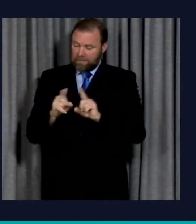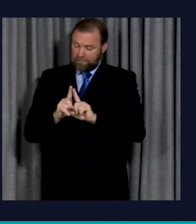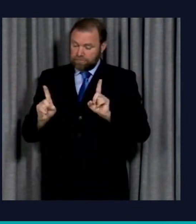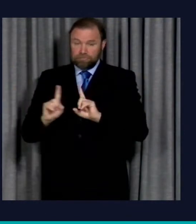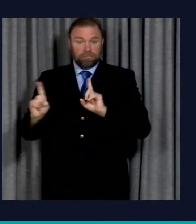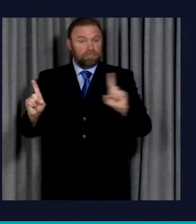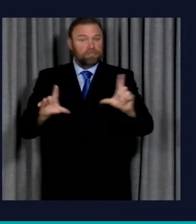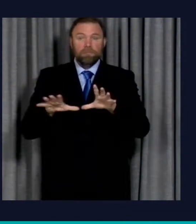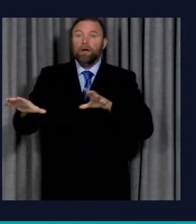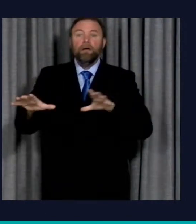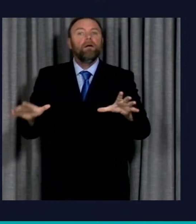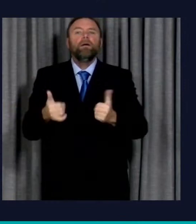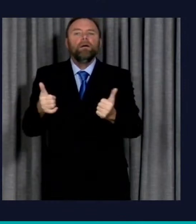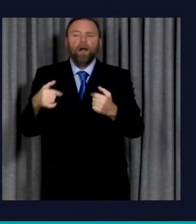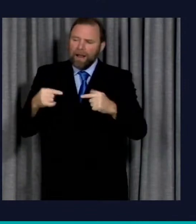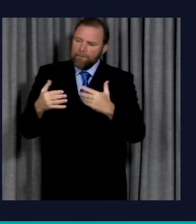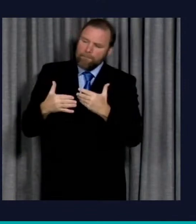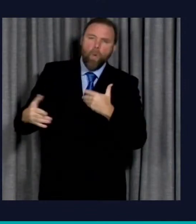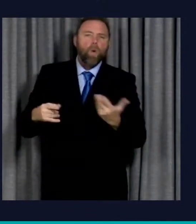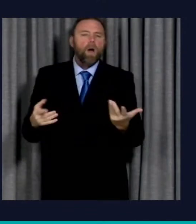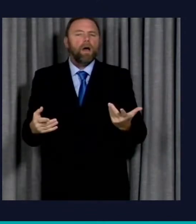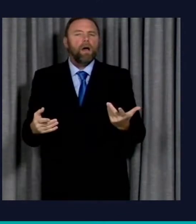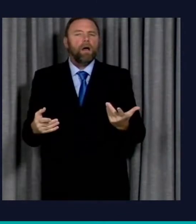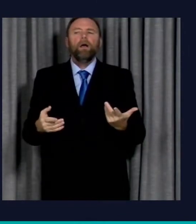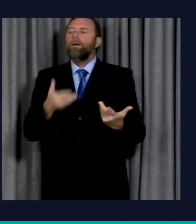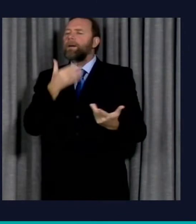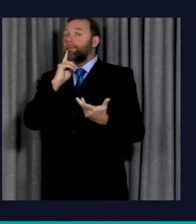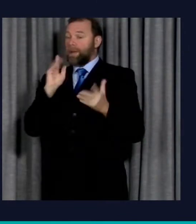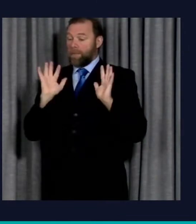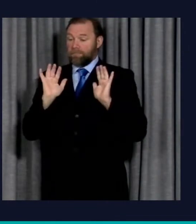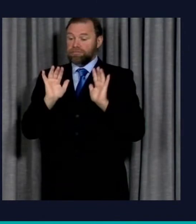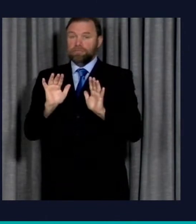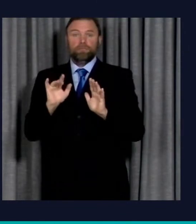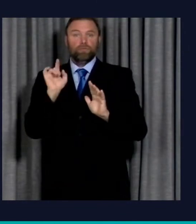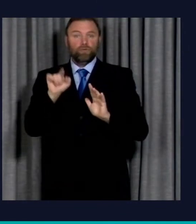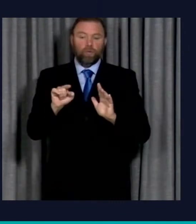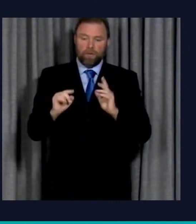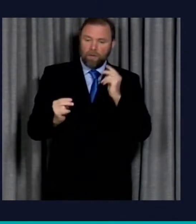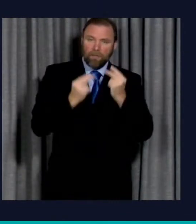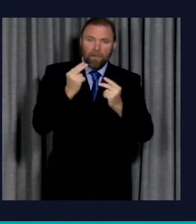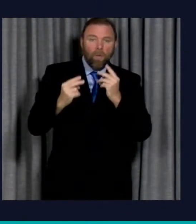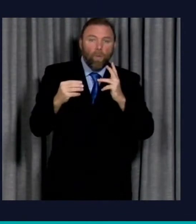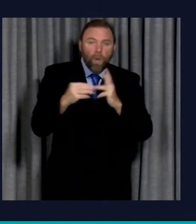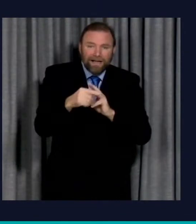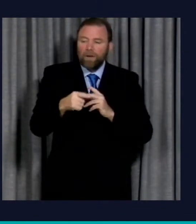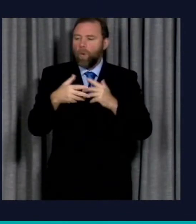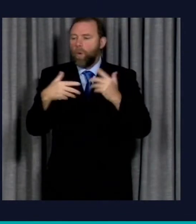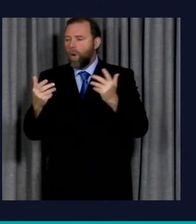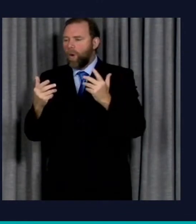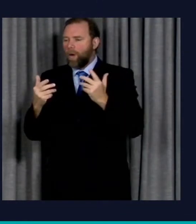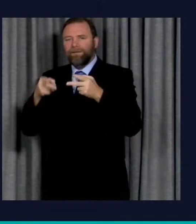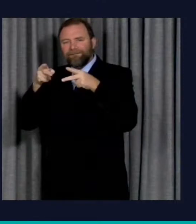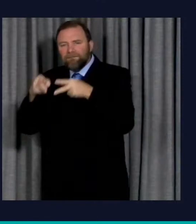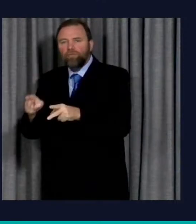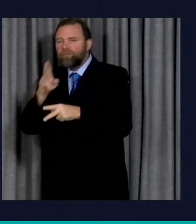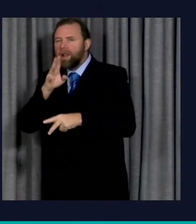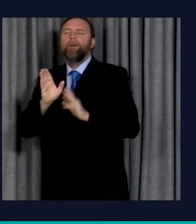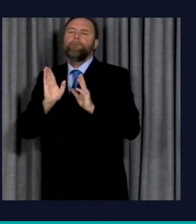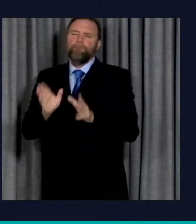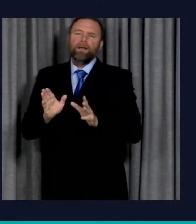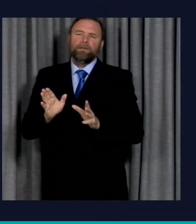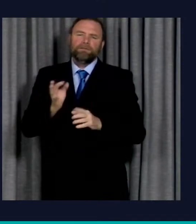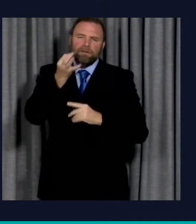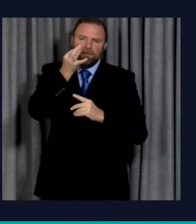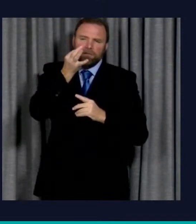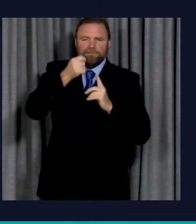And all guests attending a wedding breakfast or a funeral wake will need to take a lateral